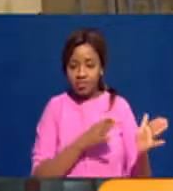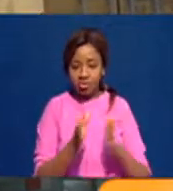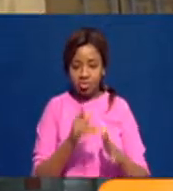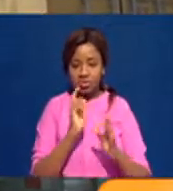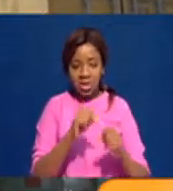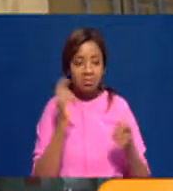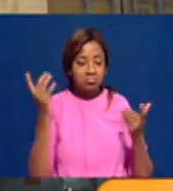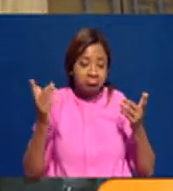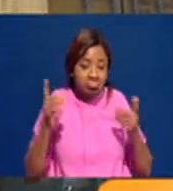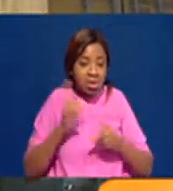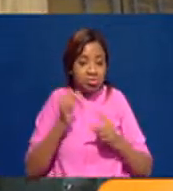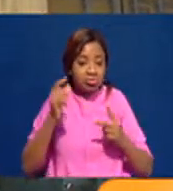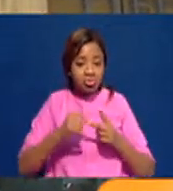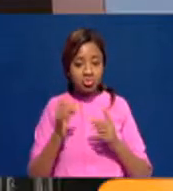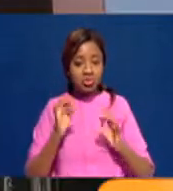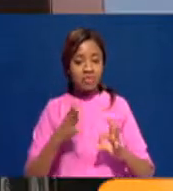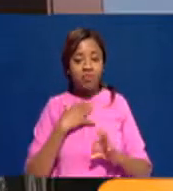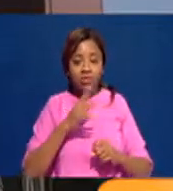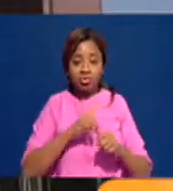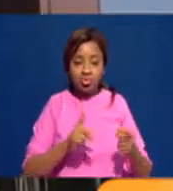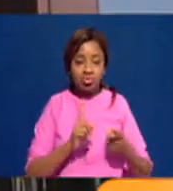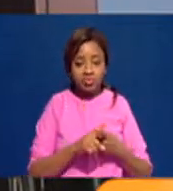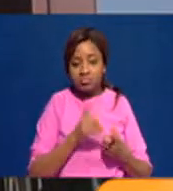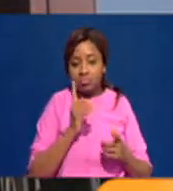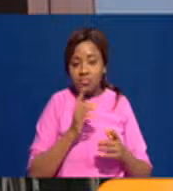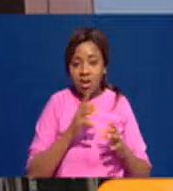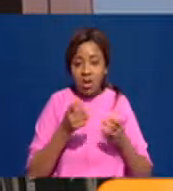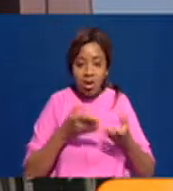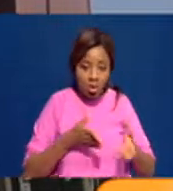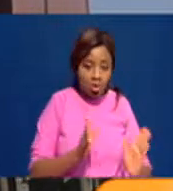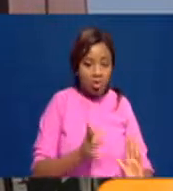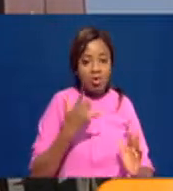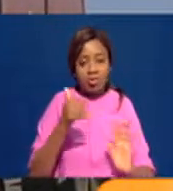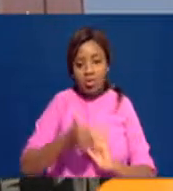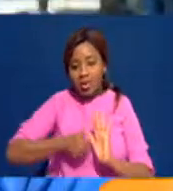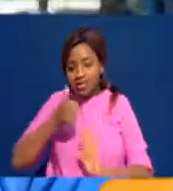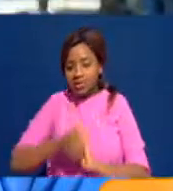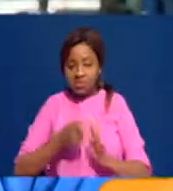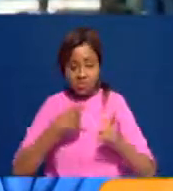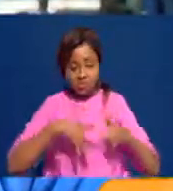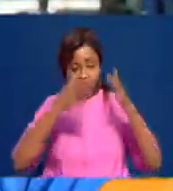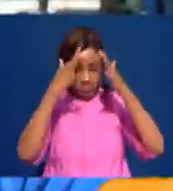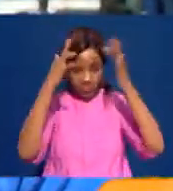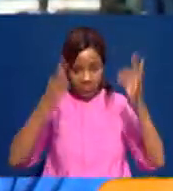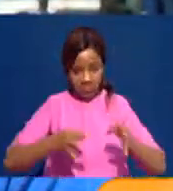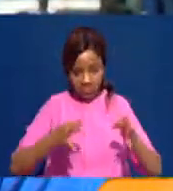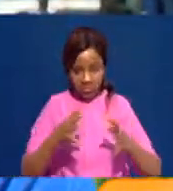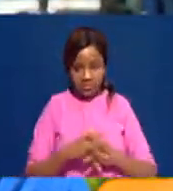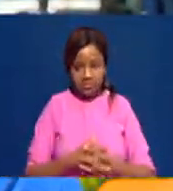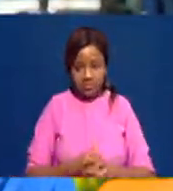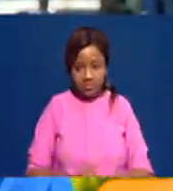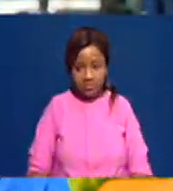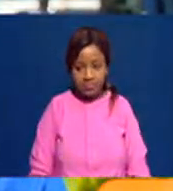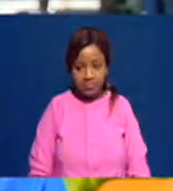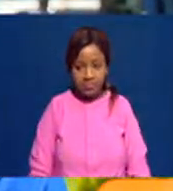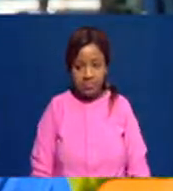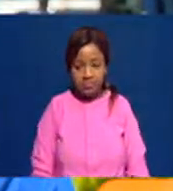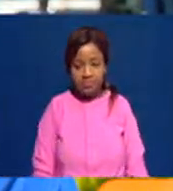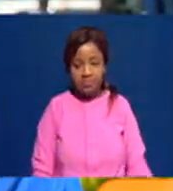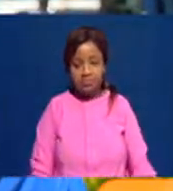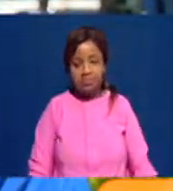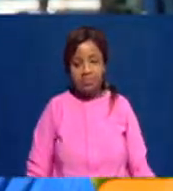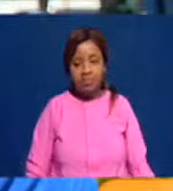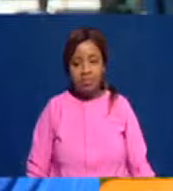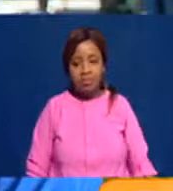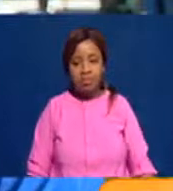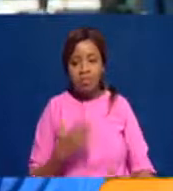options when it comes to selecting the mode of transport for their cargo. SGR and the trucking company, they can coexist together because clients